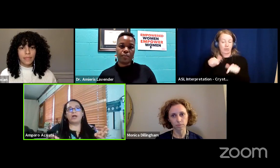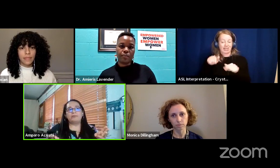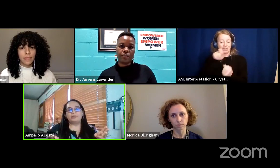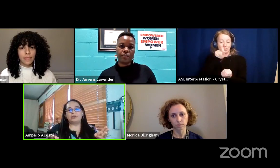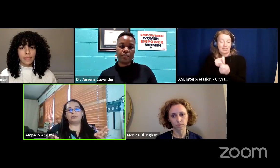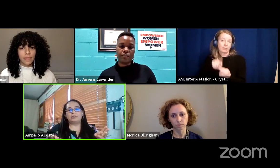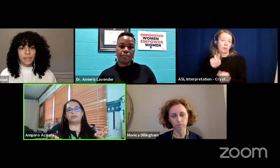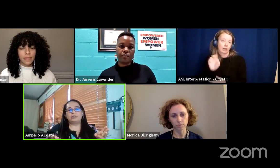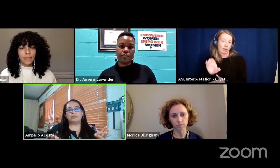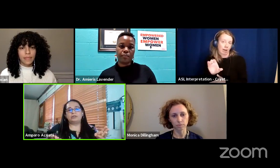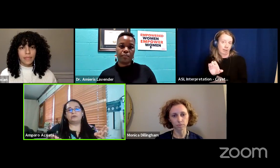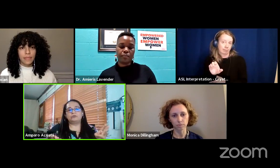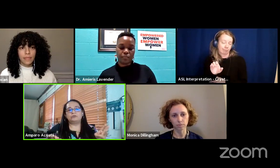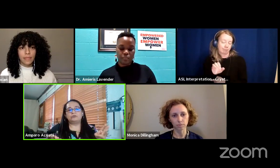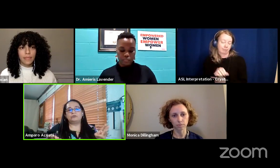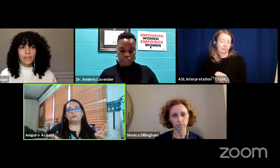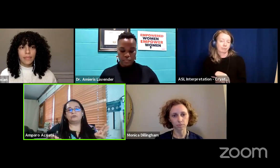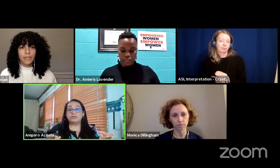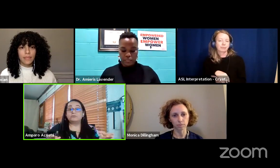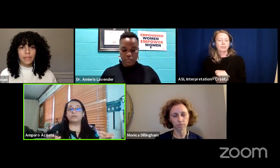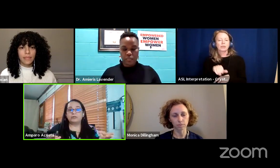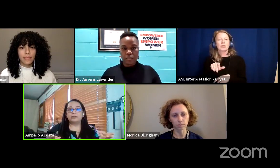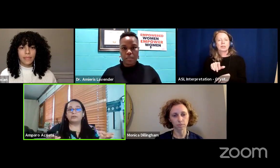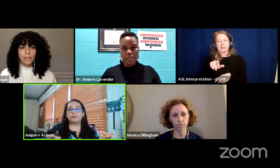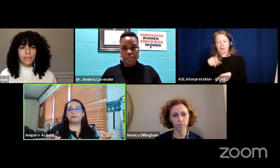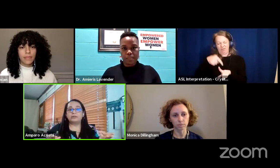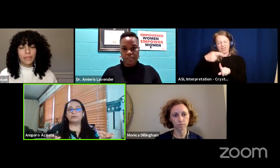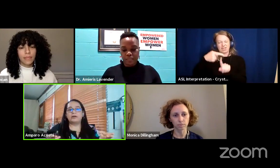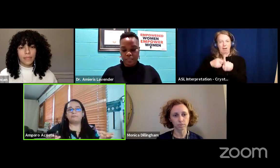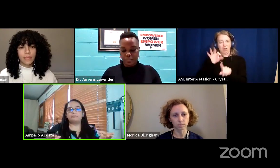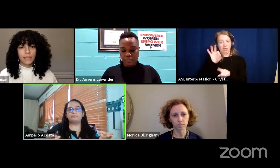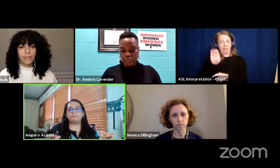that will happen on the 24th of this month.